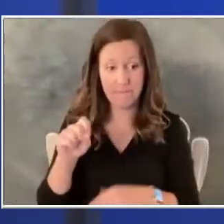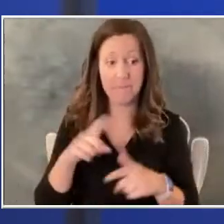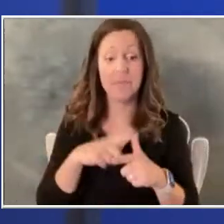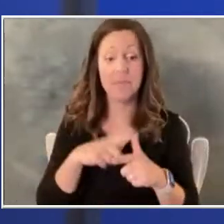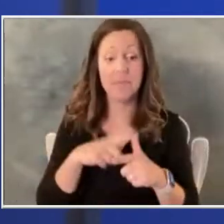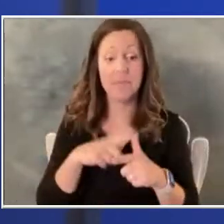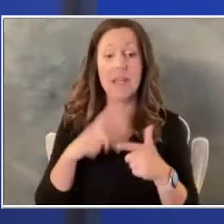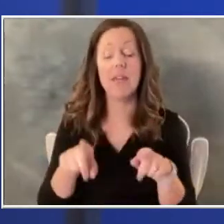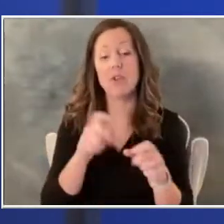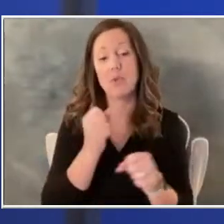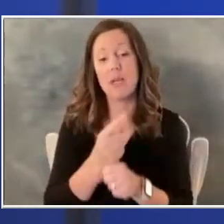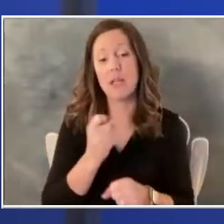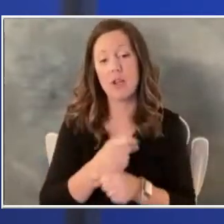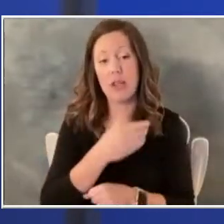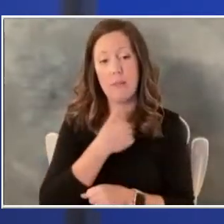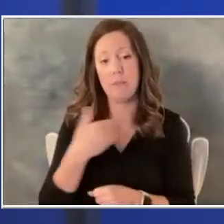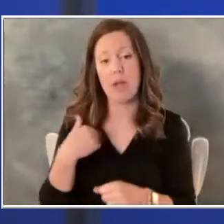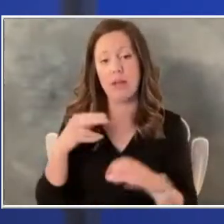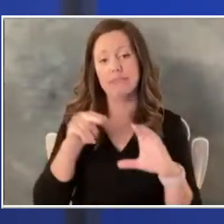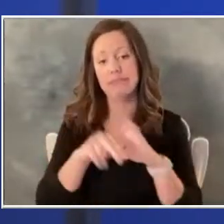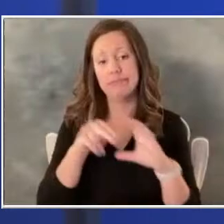breast MRI.